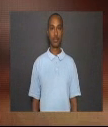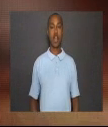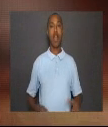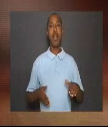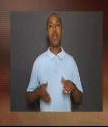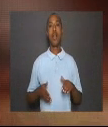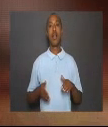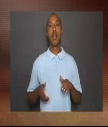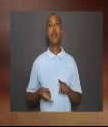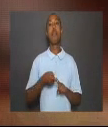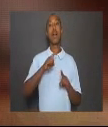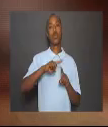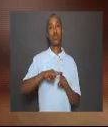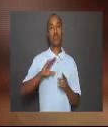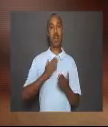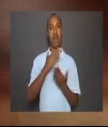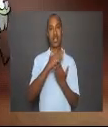Let's get back to our lesson.